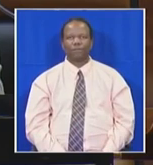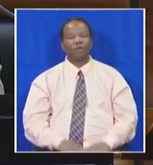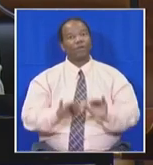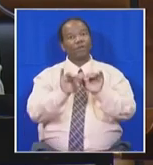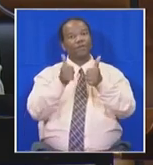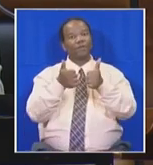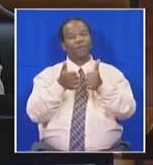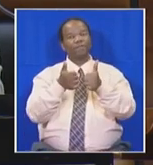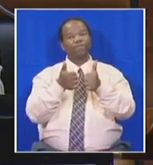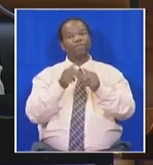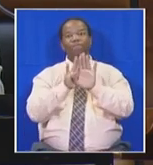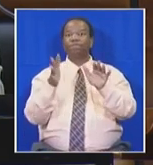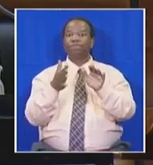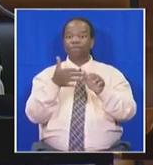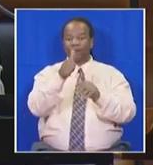Honorable Chief Whip of the Majority.